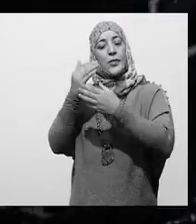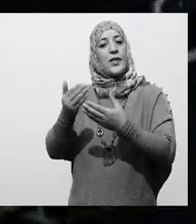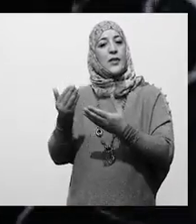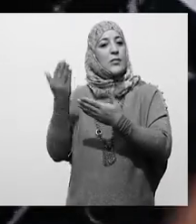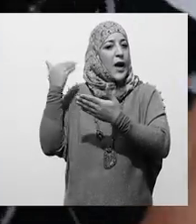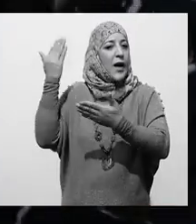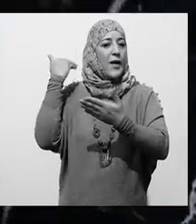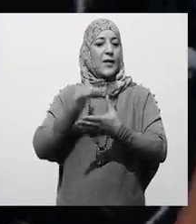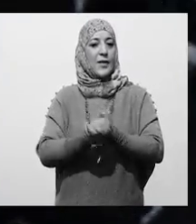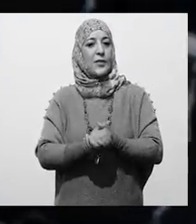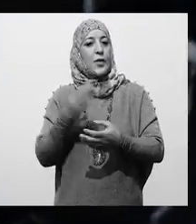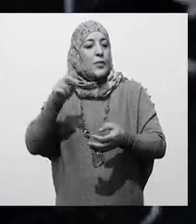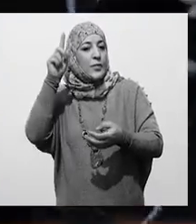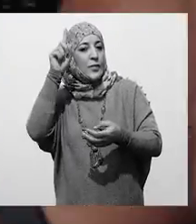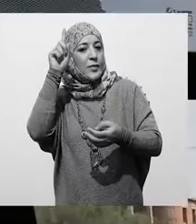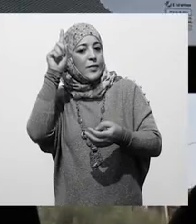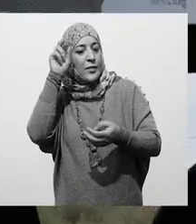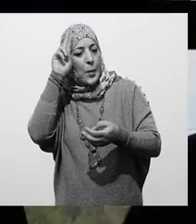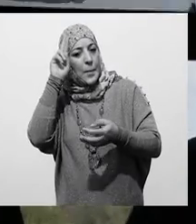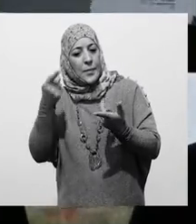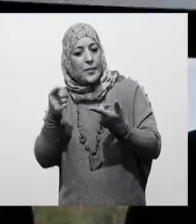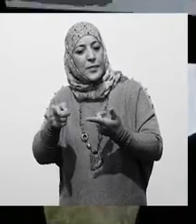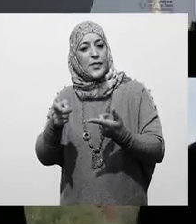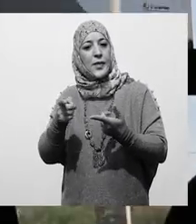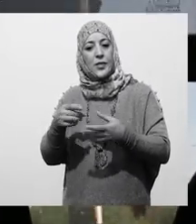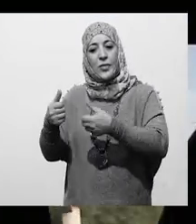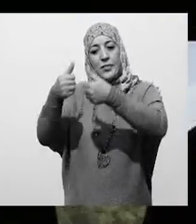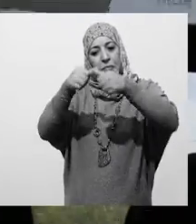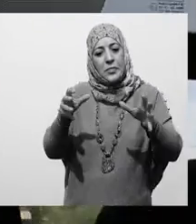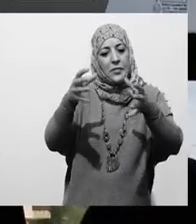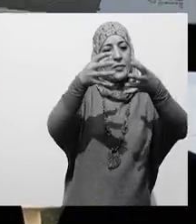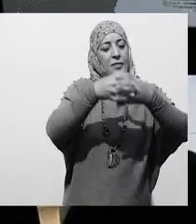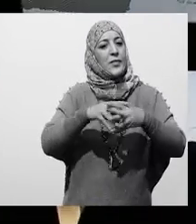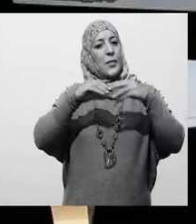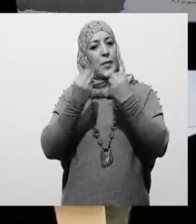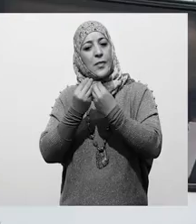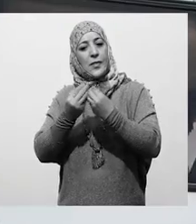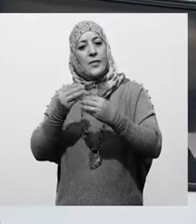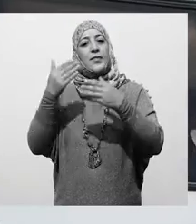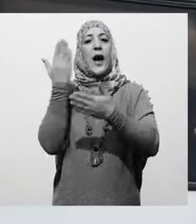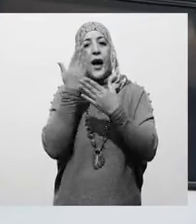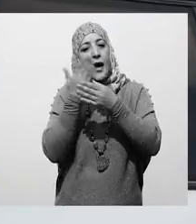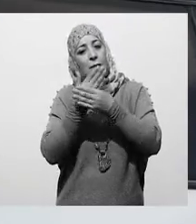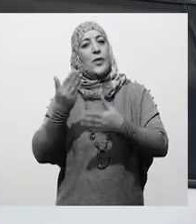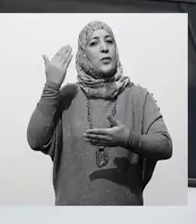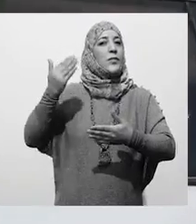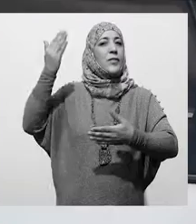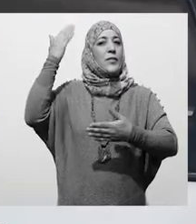of these people. They stayed together during the education.